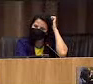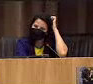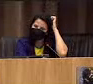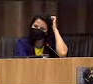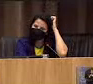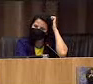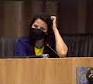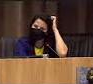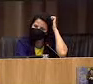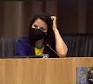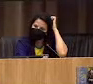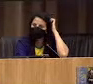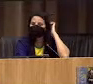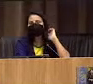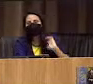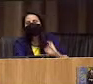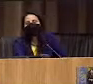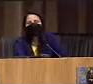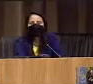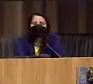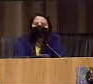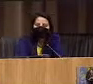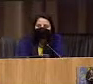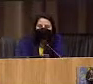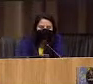I skipped one.